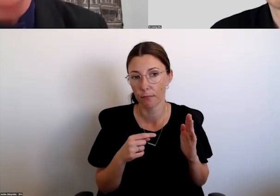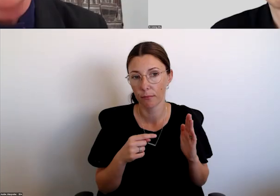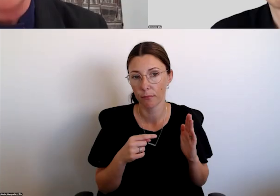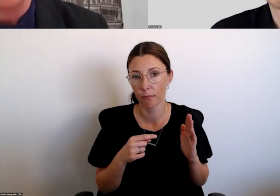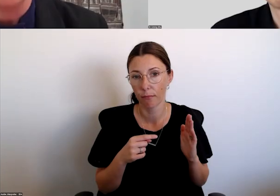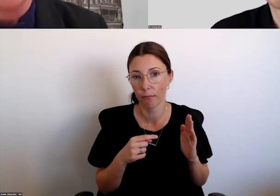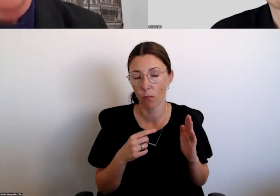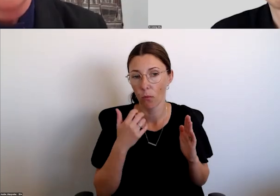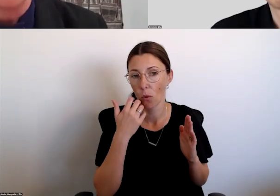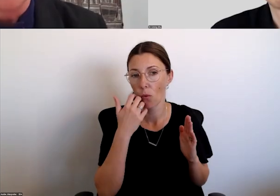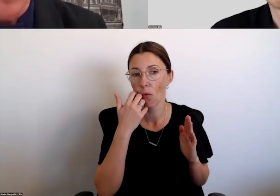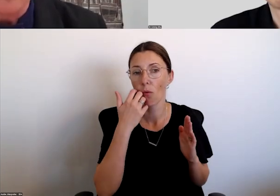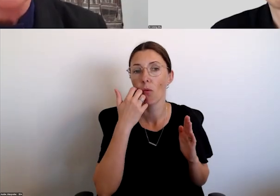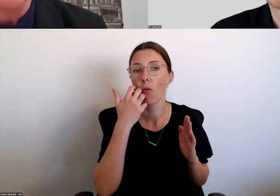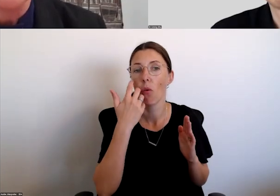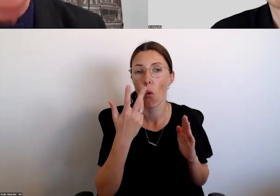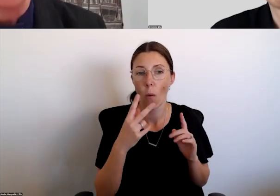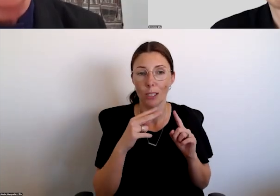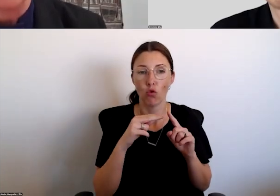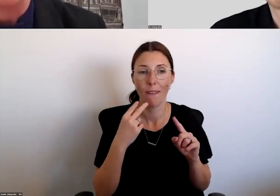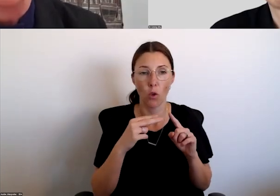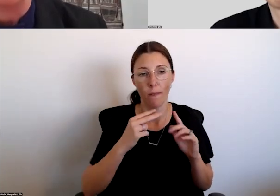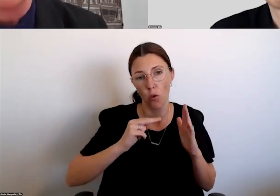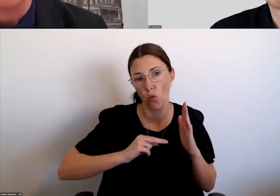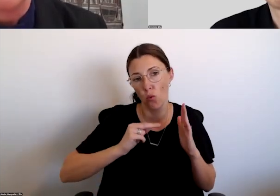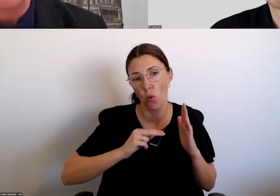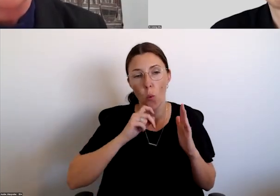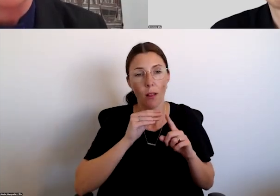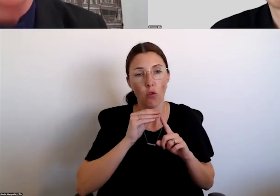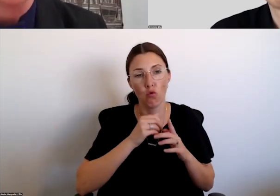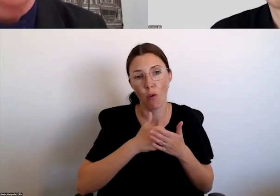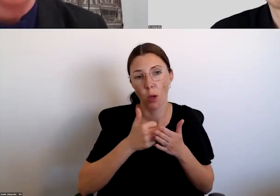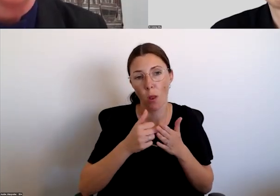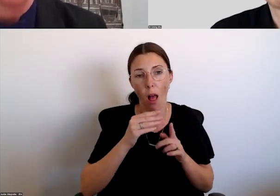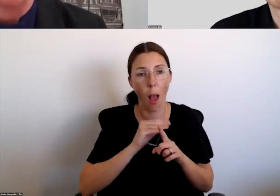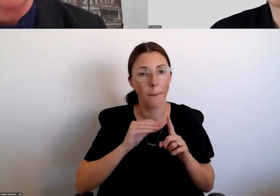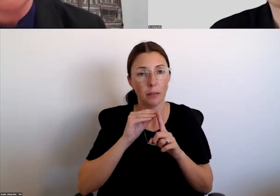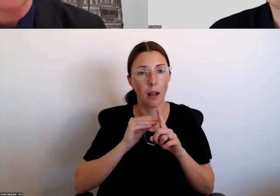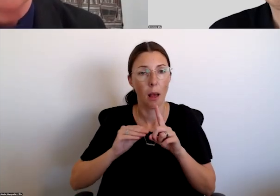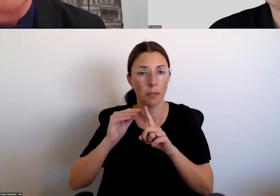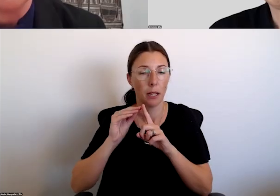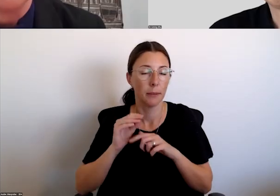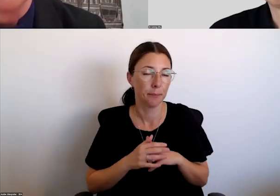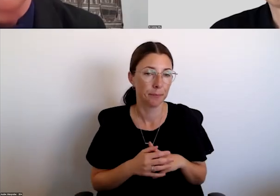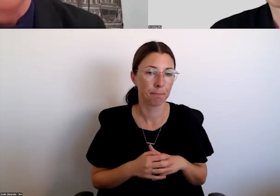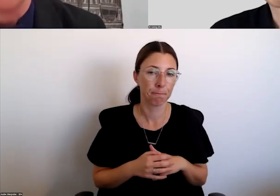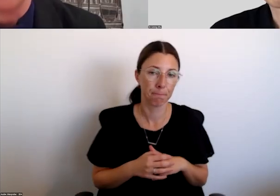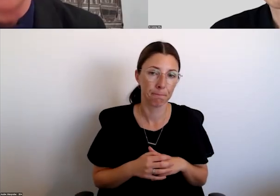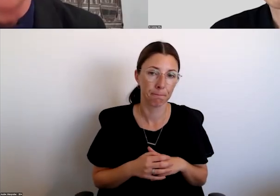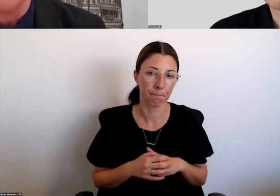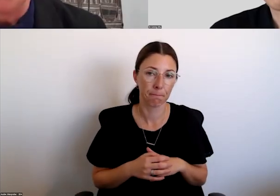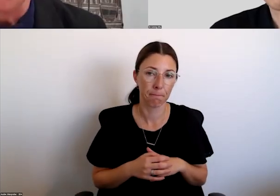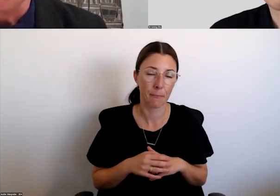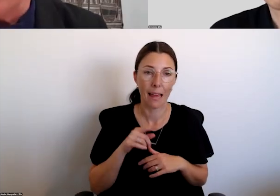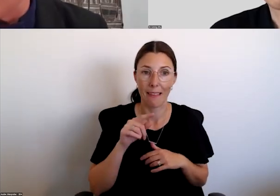under continual review, and we will update them regularly as this fast-moving technology continues to